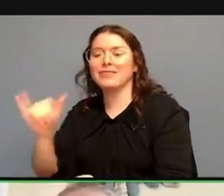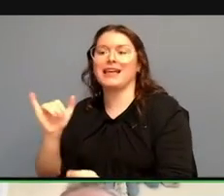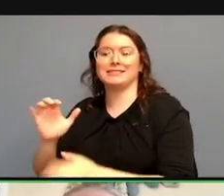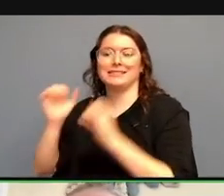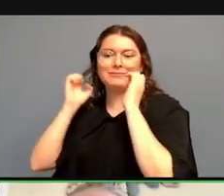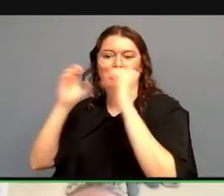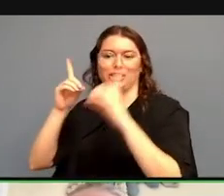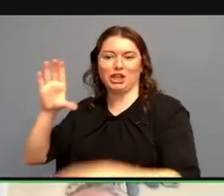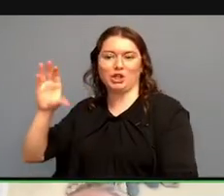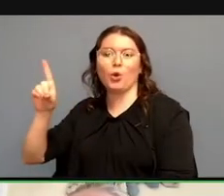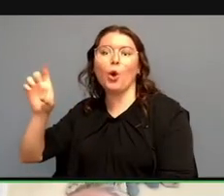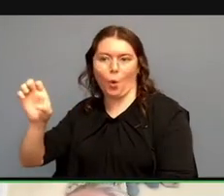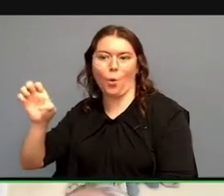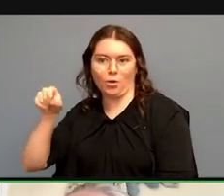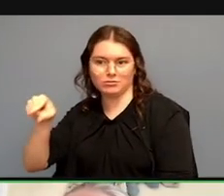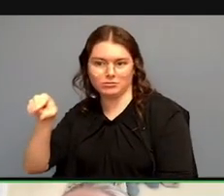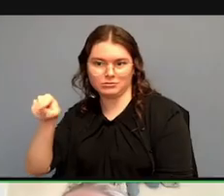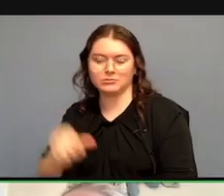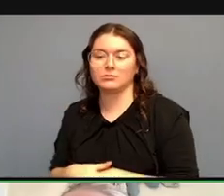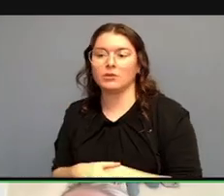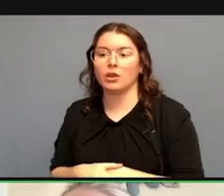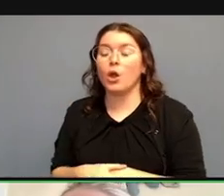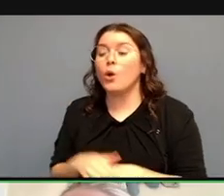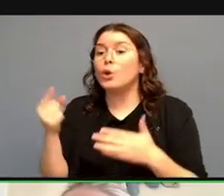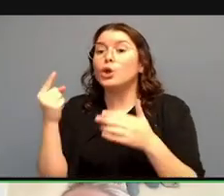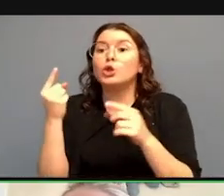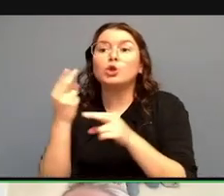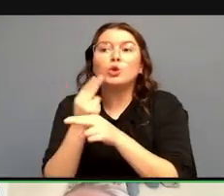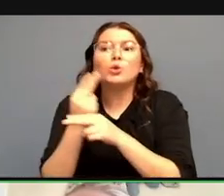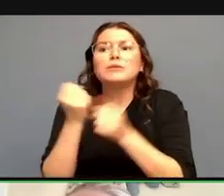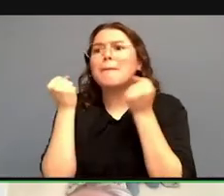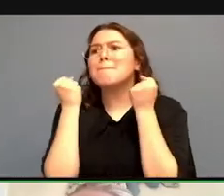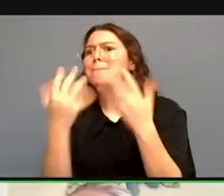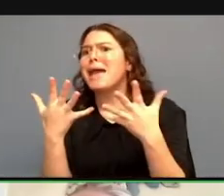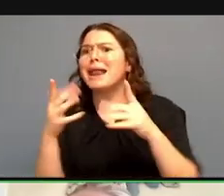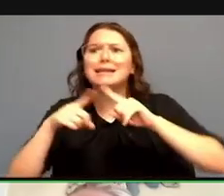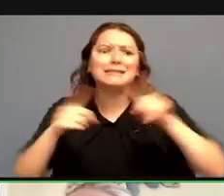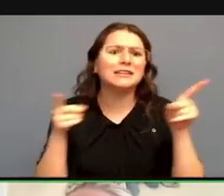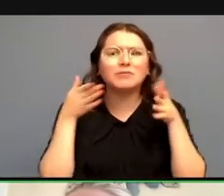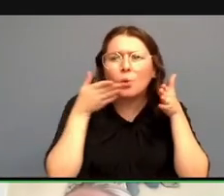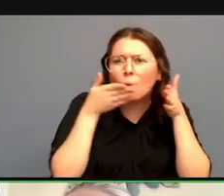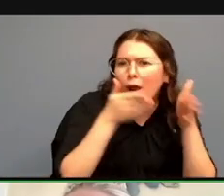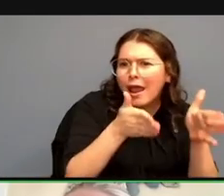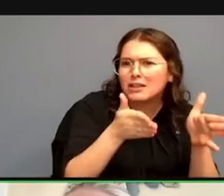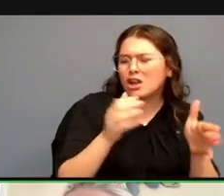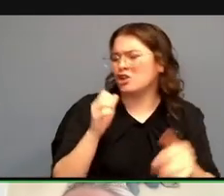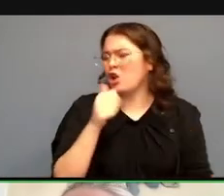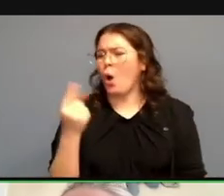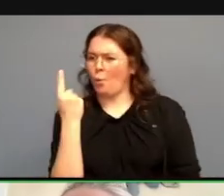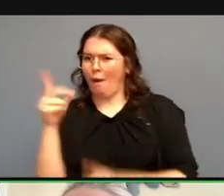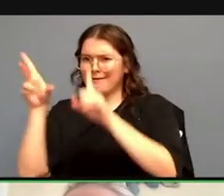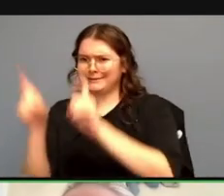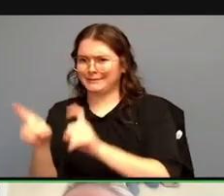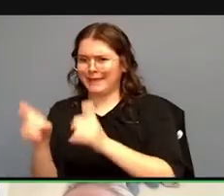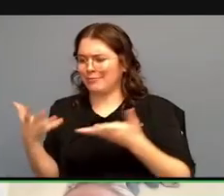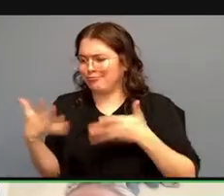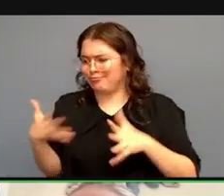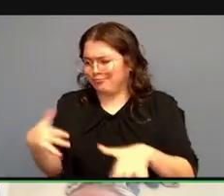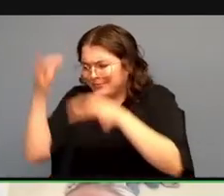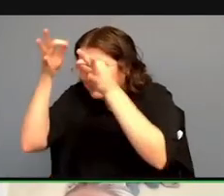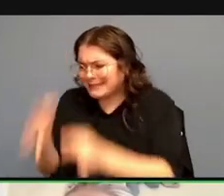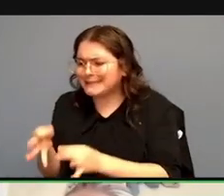code. We're going to use multiple measures, meaning that we're not just going to do one test and decide,